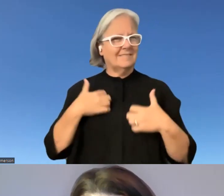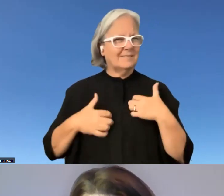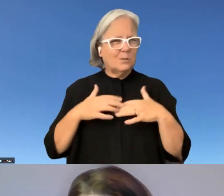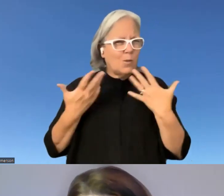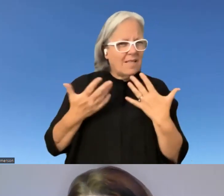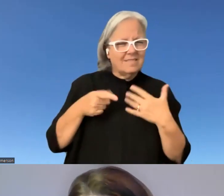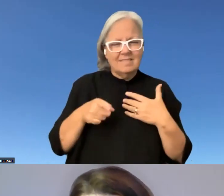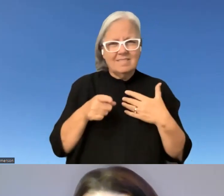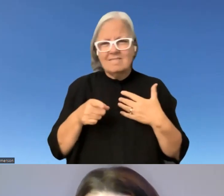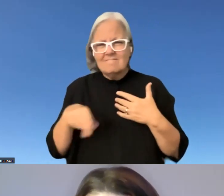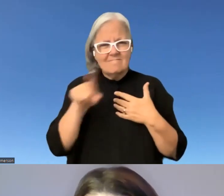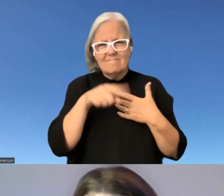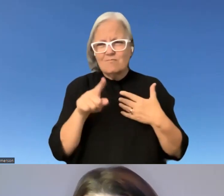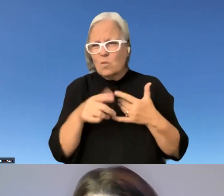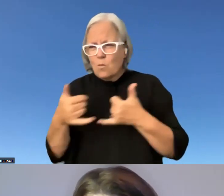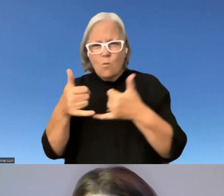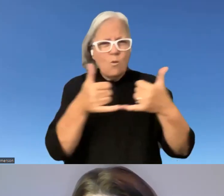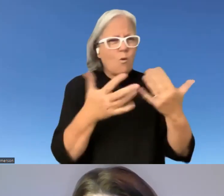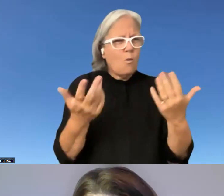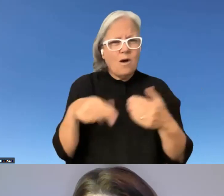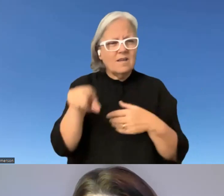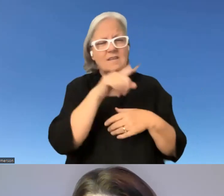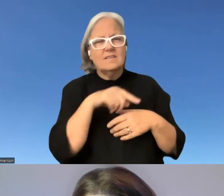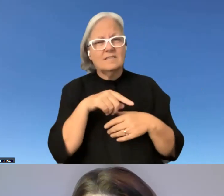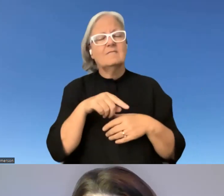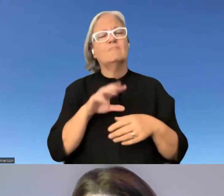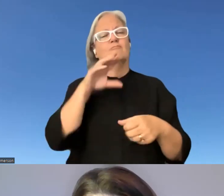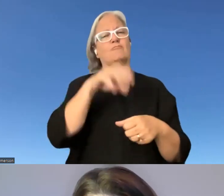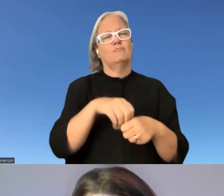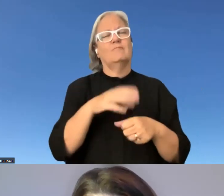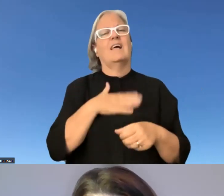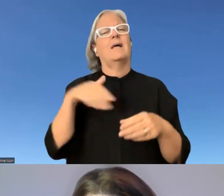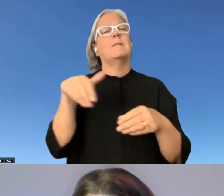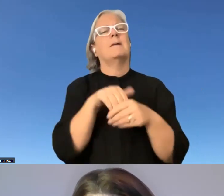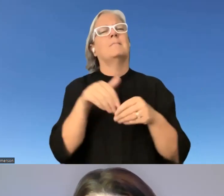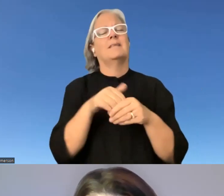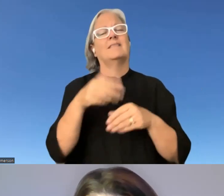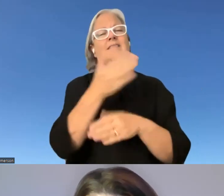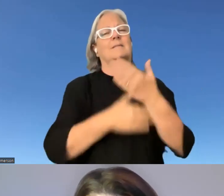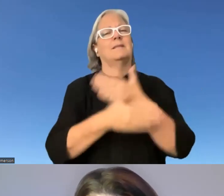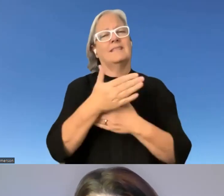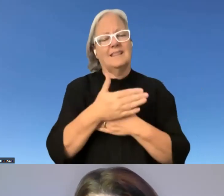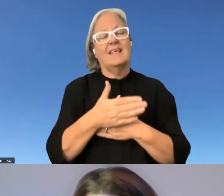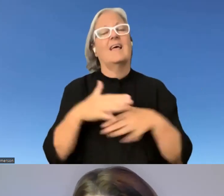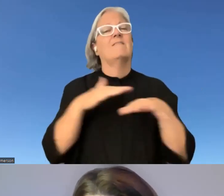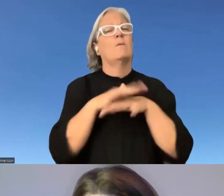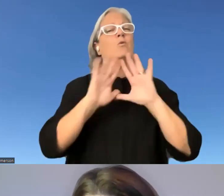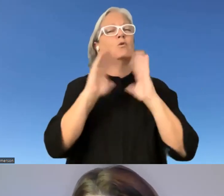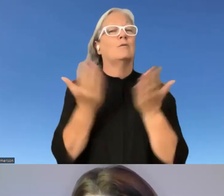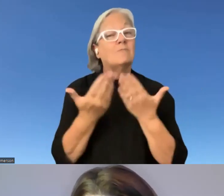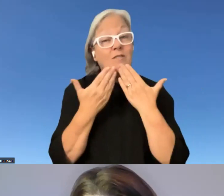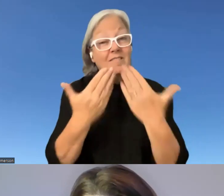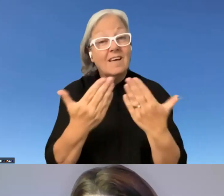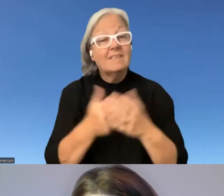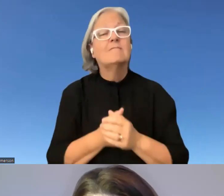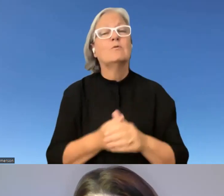be the awardees from within the membership base of the Global Business and Disability Network and beyond. So thanks so much. Have a good rest